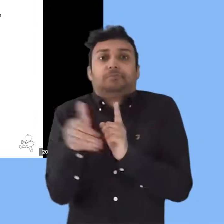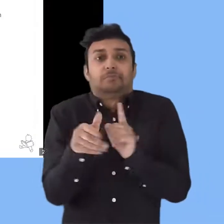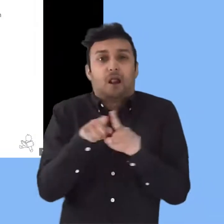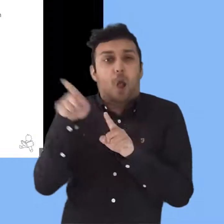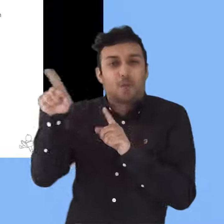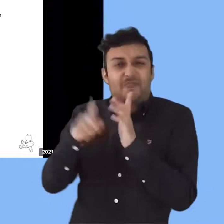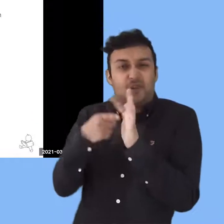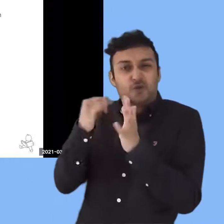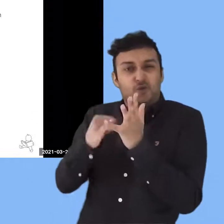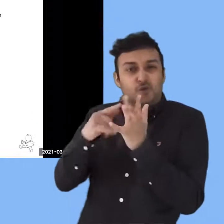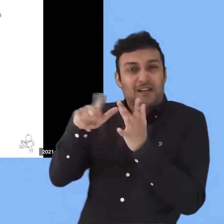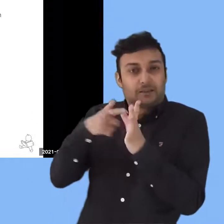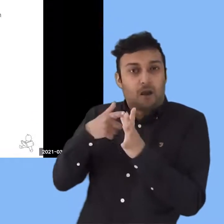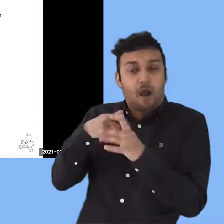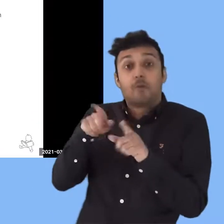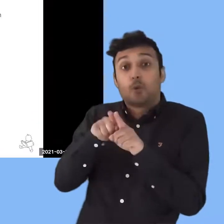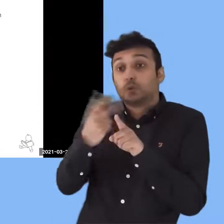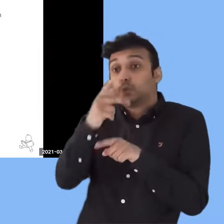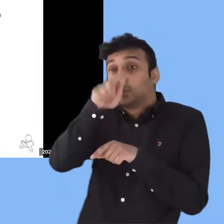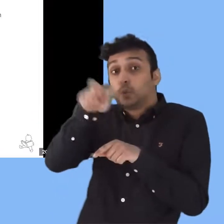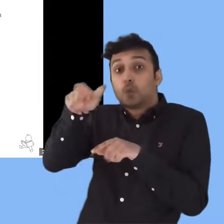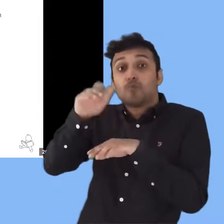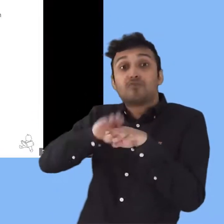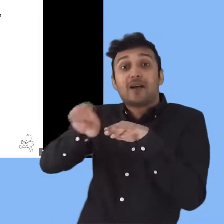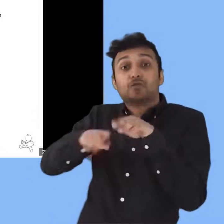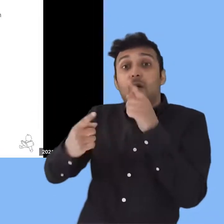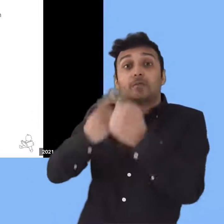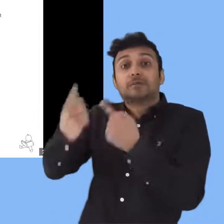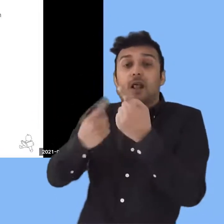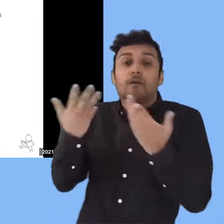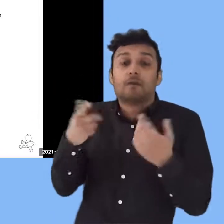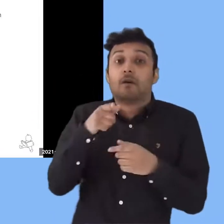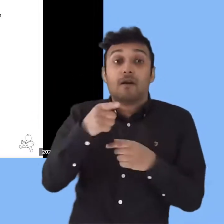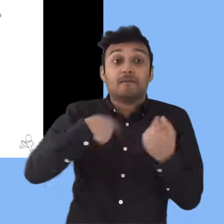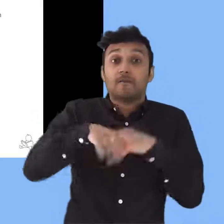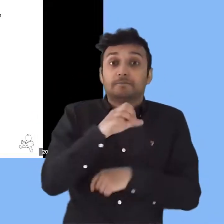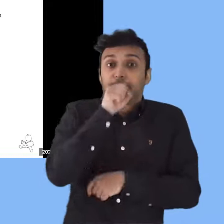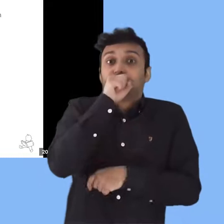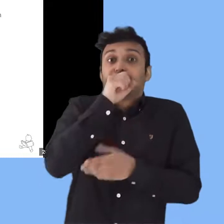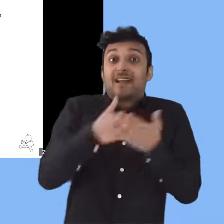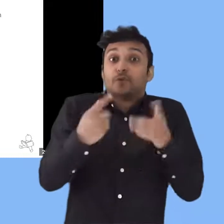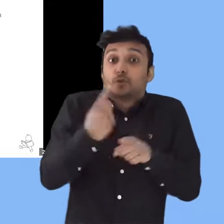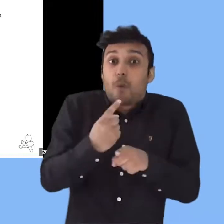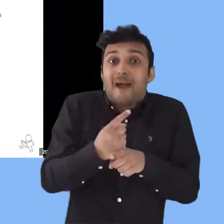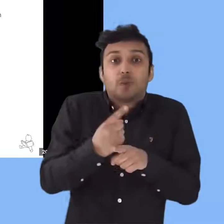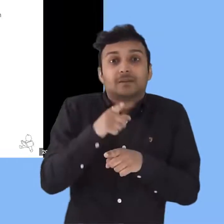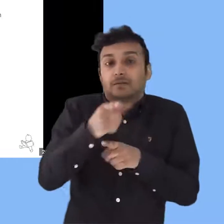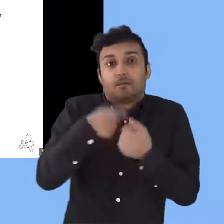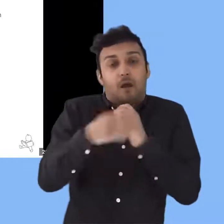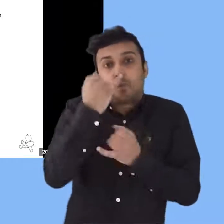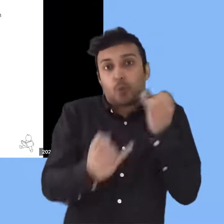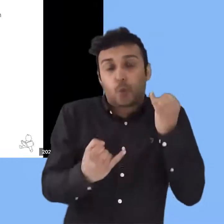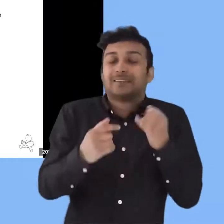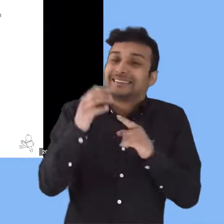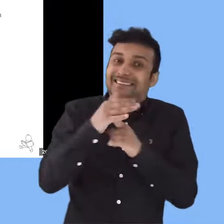Not discussing race may perpetuate those issues. So it's really, really important that we're having those conversations. The early years is not a bubble. It's